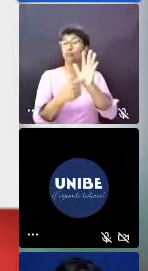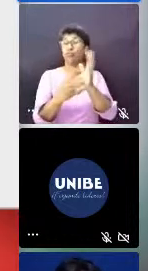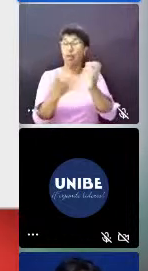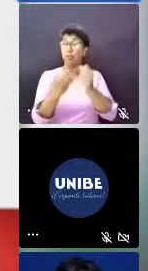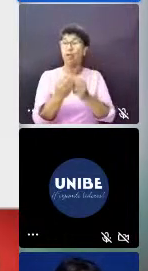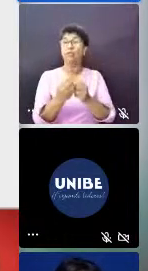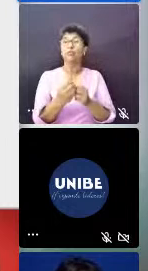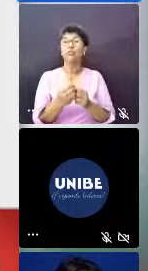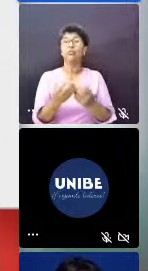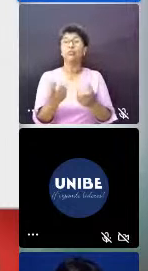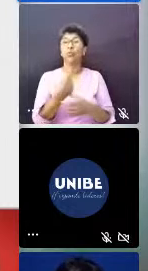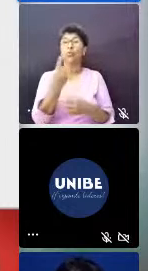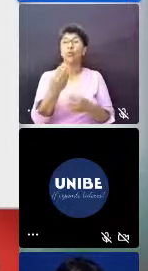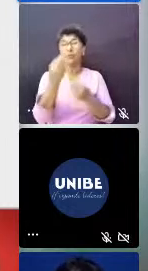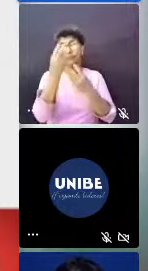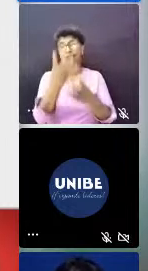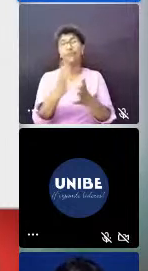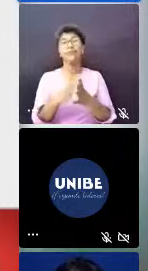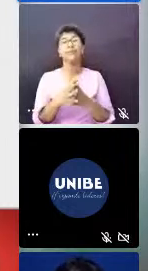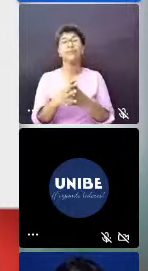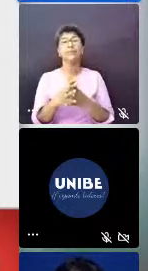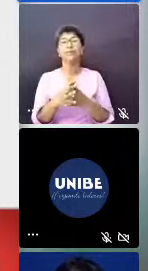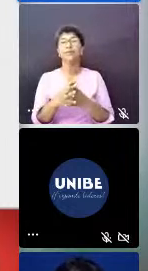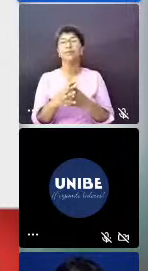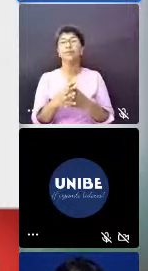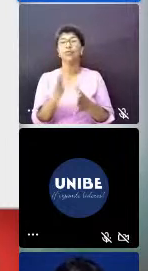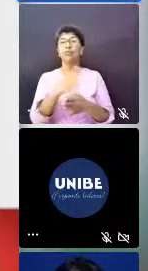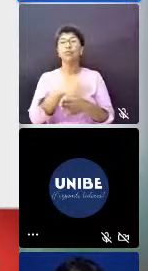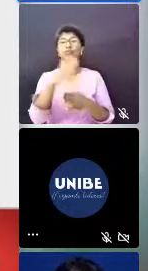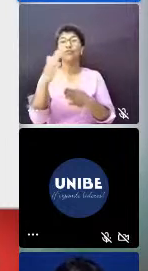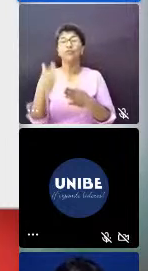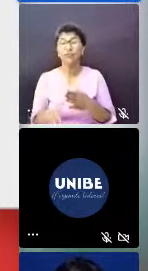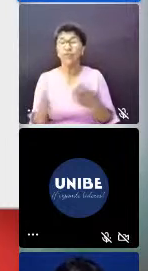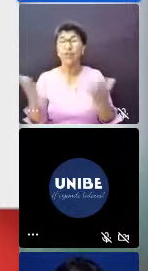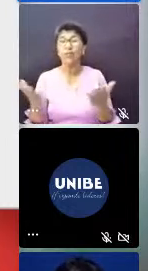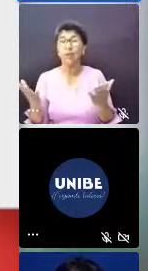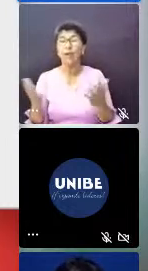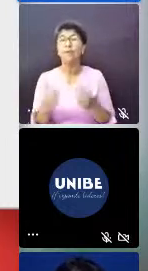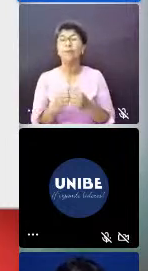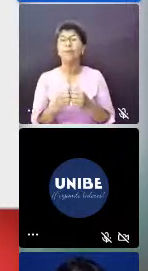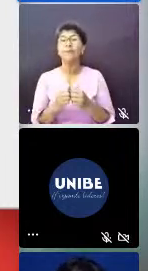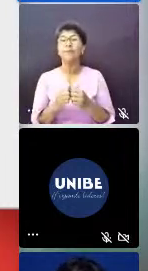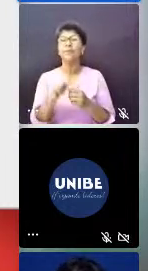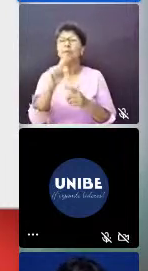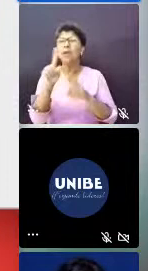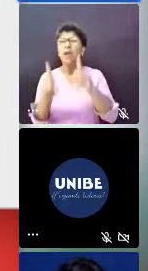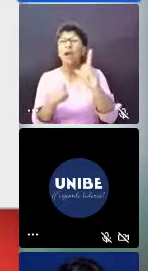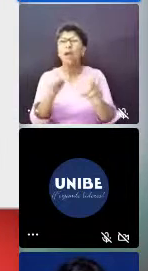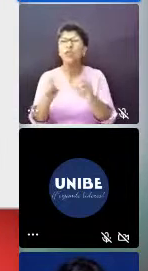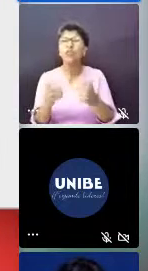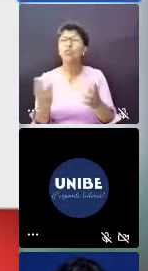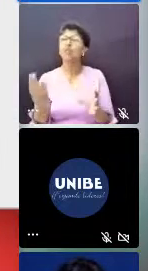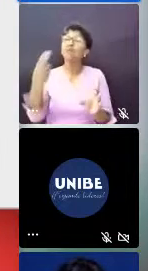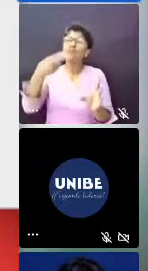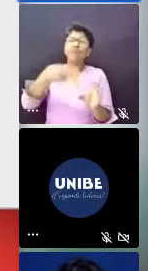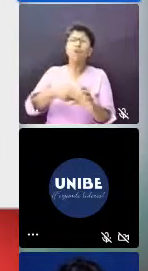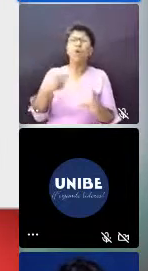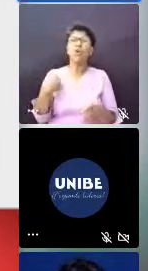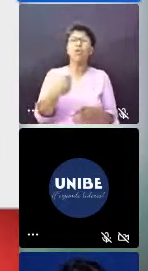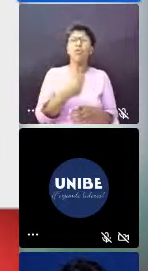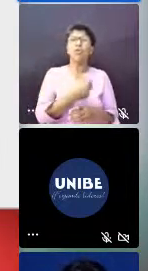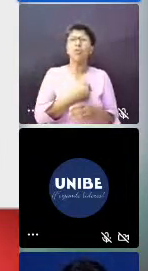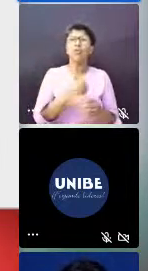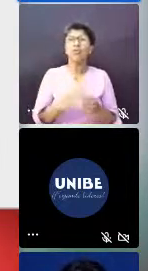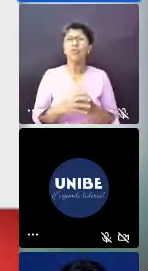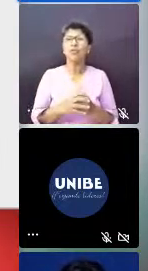want only to conclude with asking you actually to join us in the